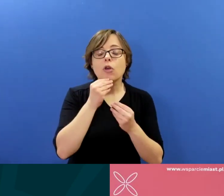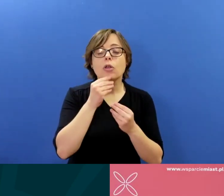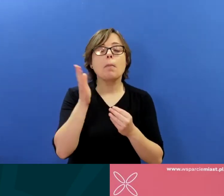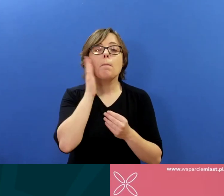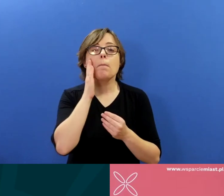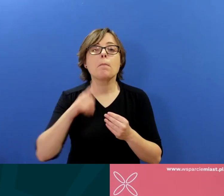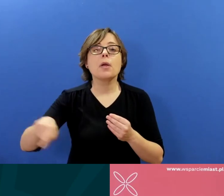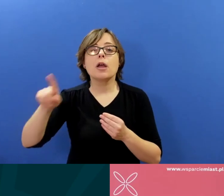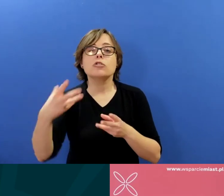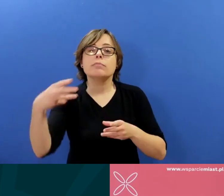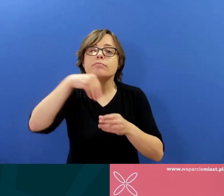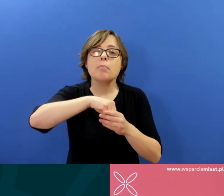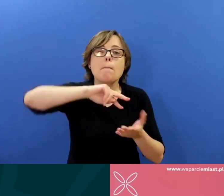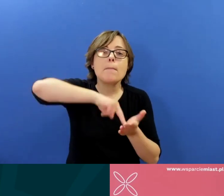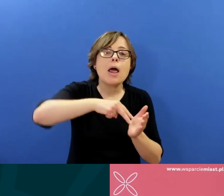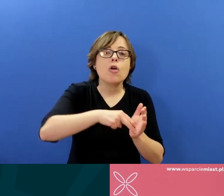I'd like